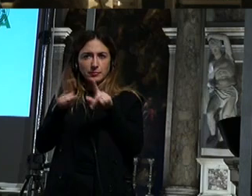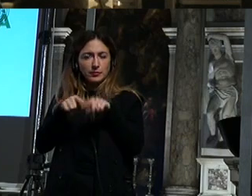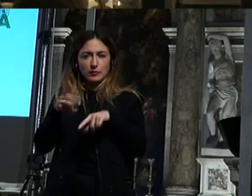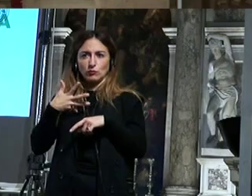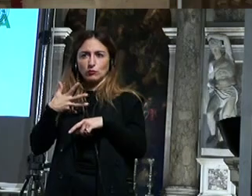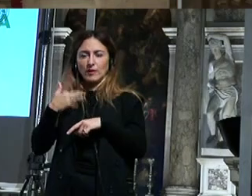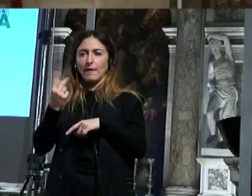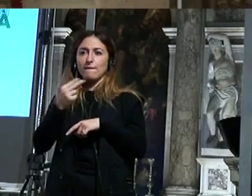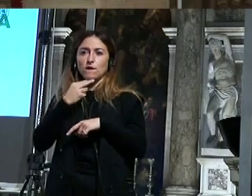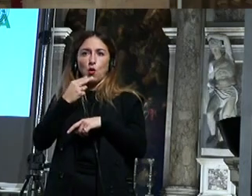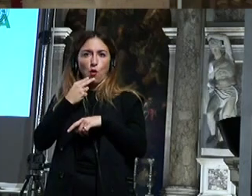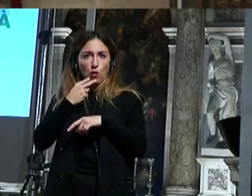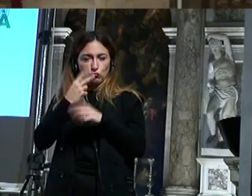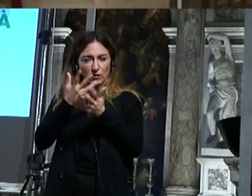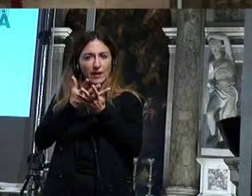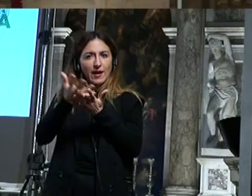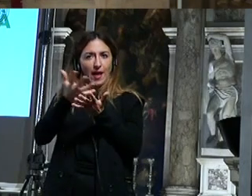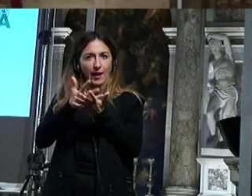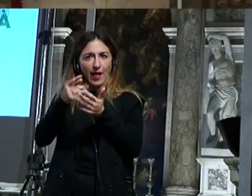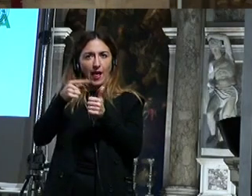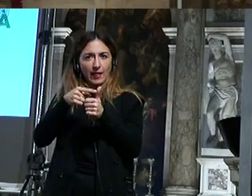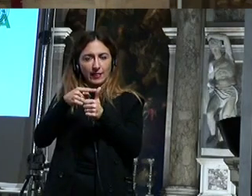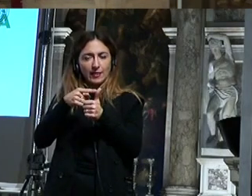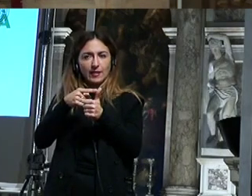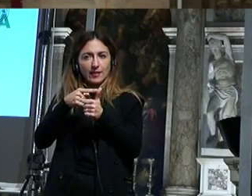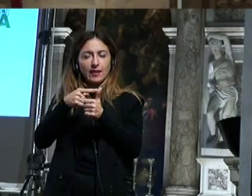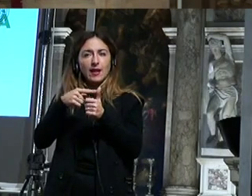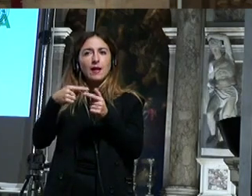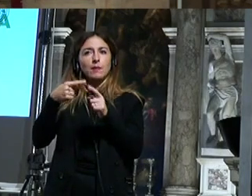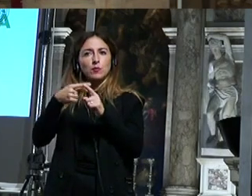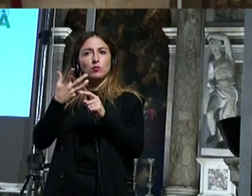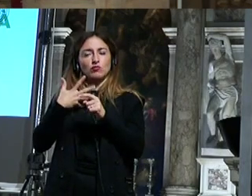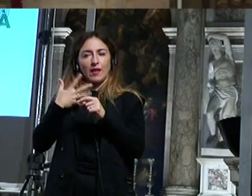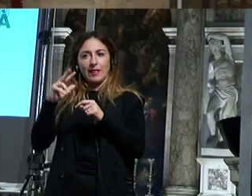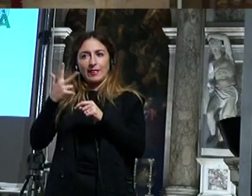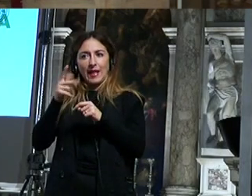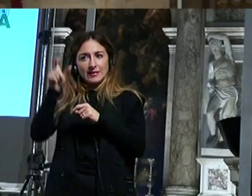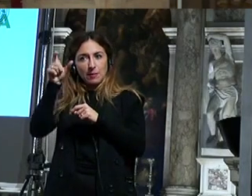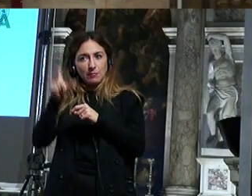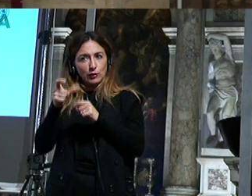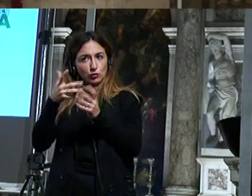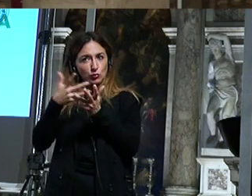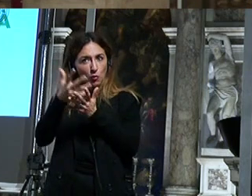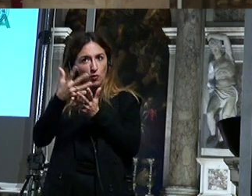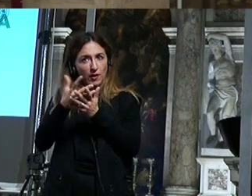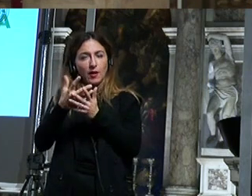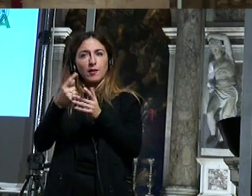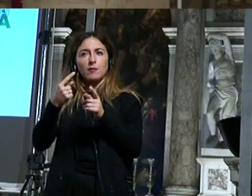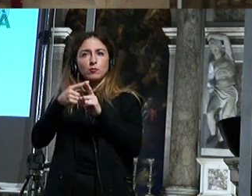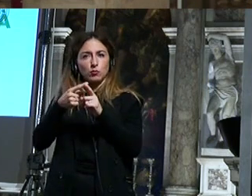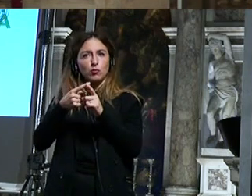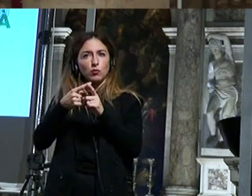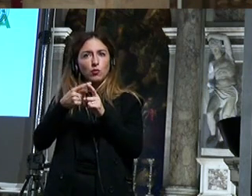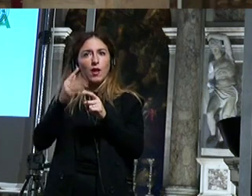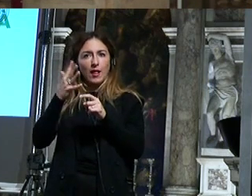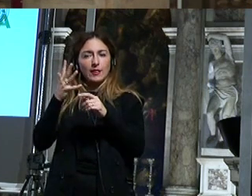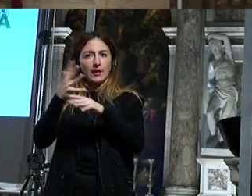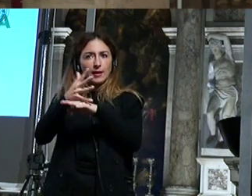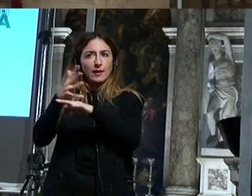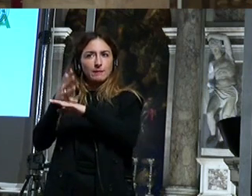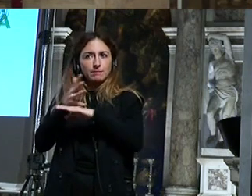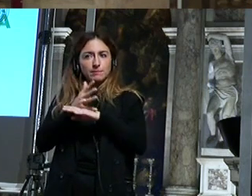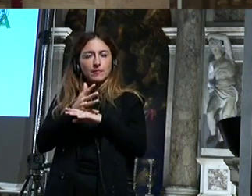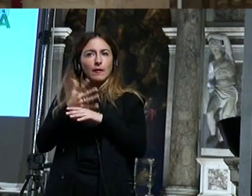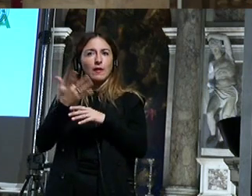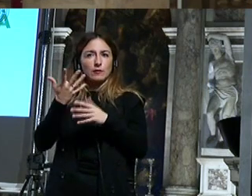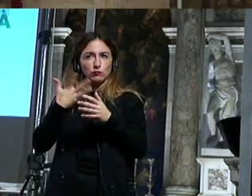first person, and there are these 4 sections. So maybe it's the most complex of the structures. But for the most part, the other